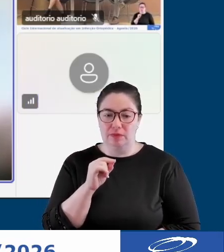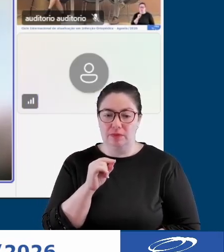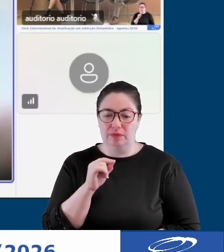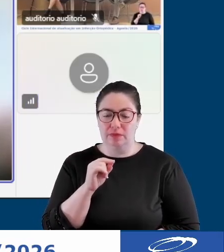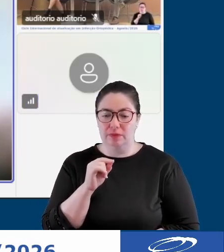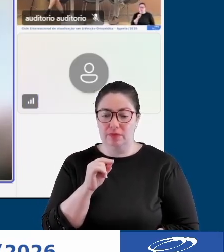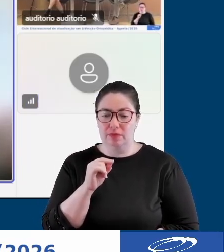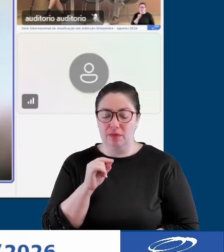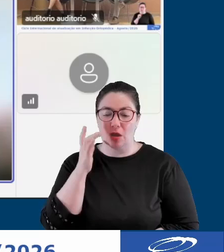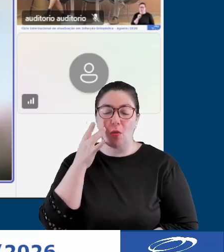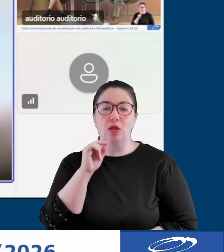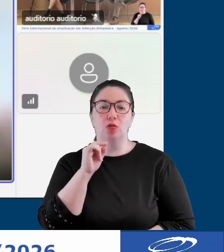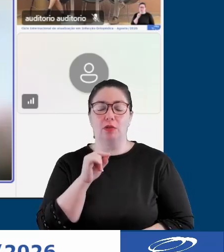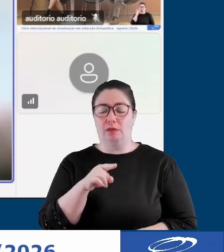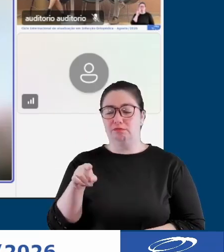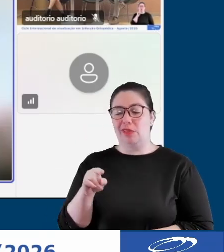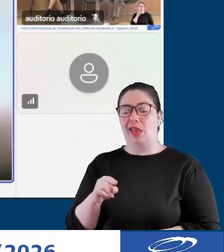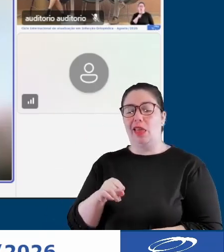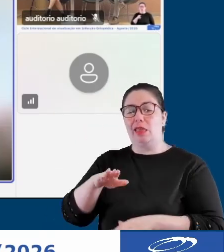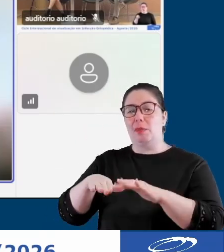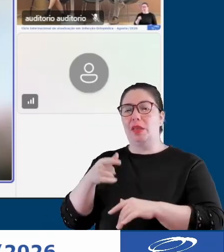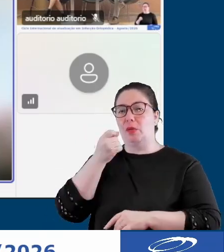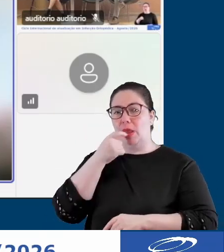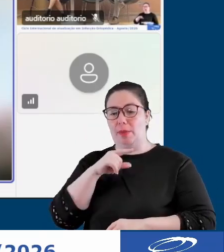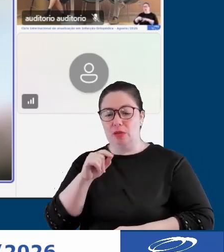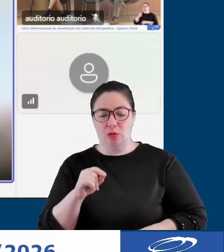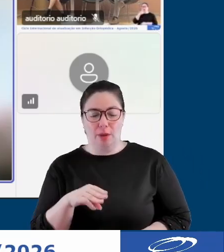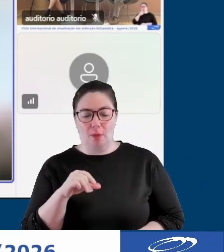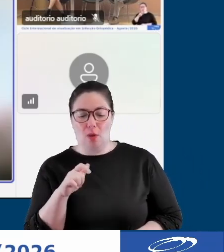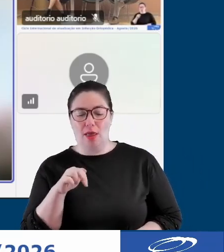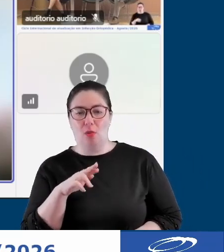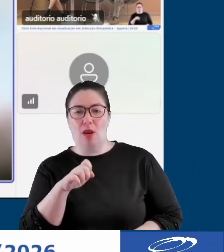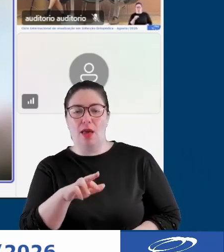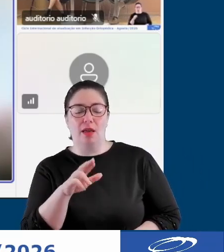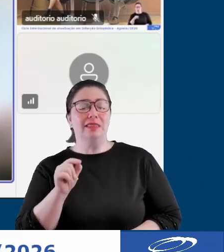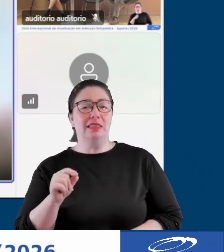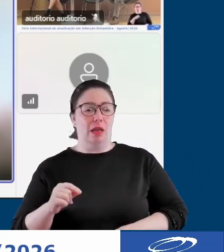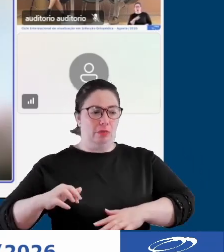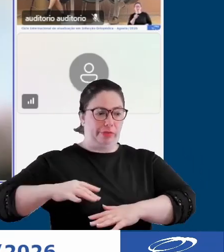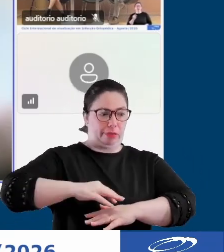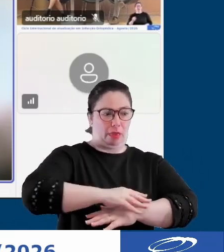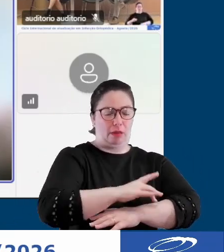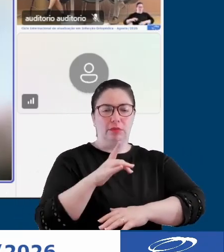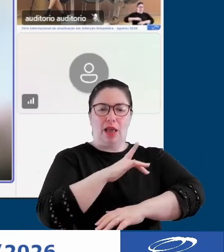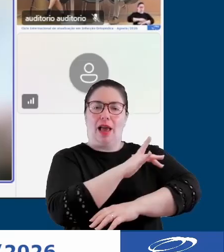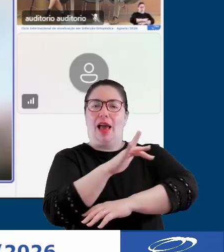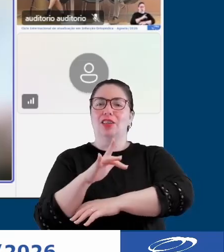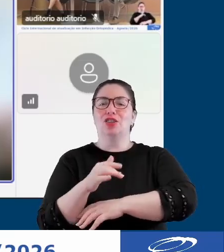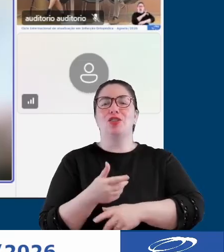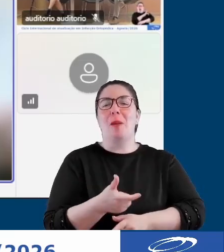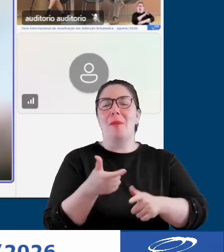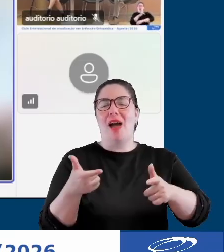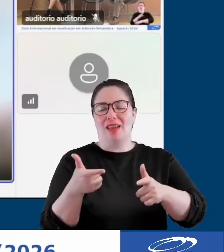assume that the bacteria are bigger than this, they will not and cannot be collected in the microvial as